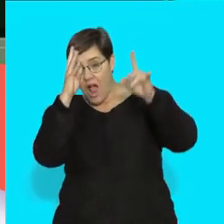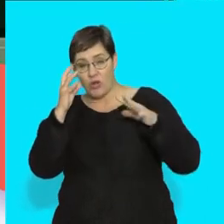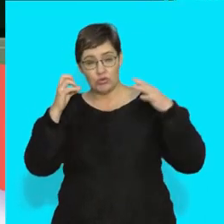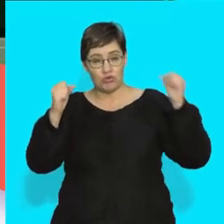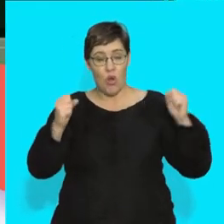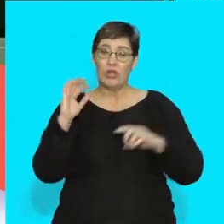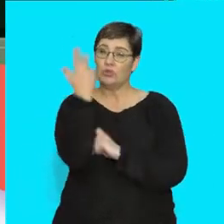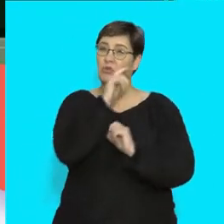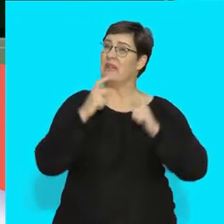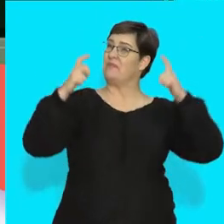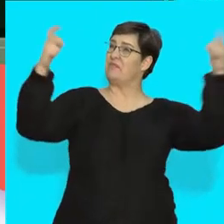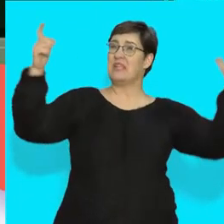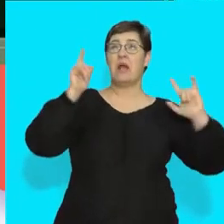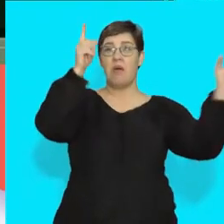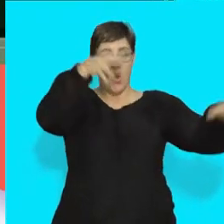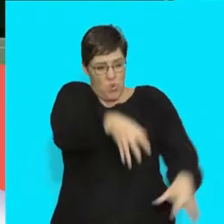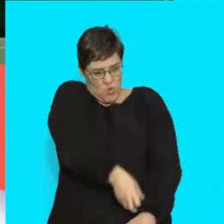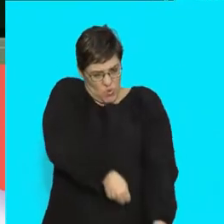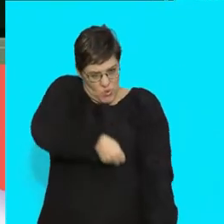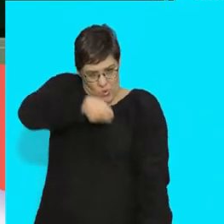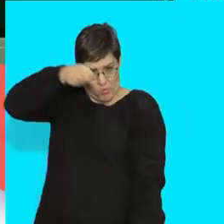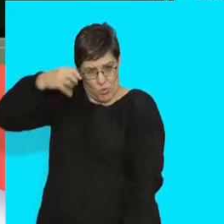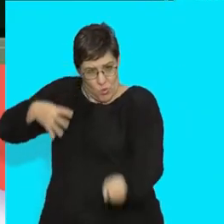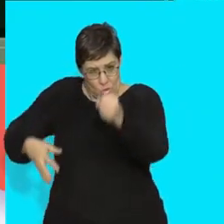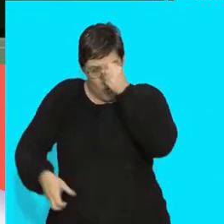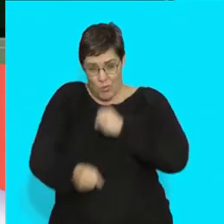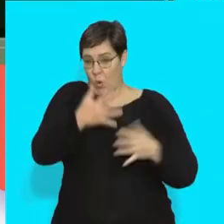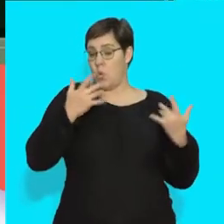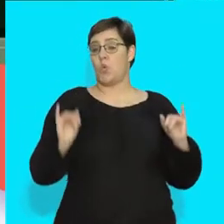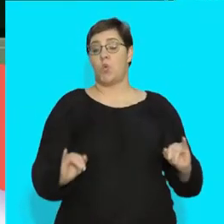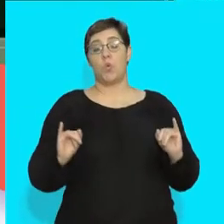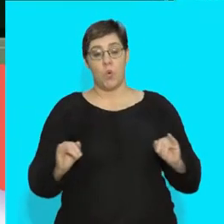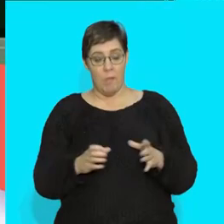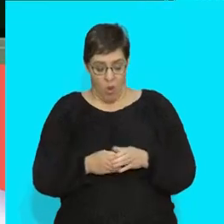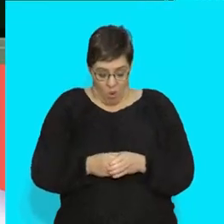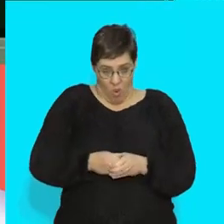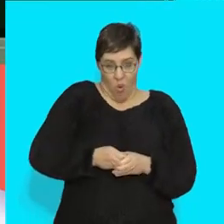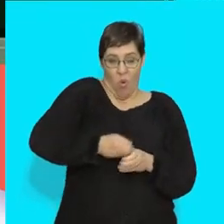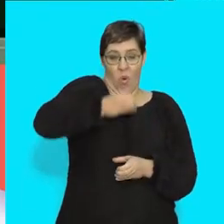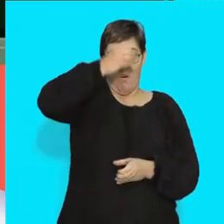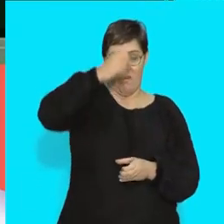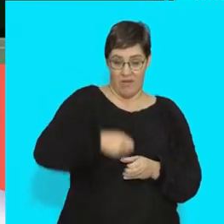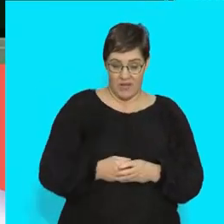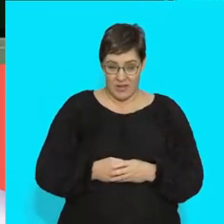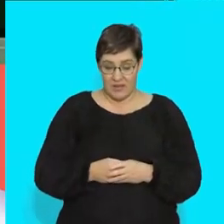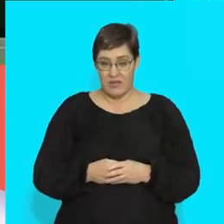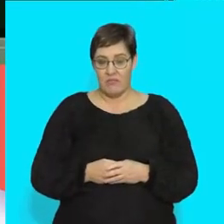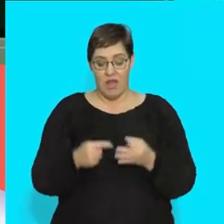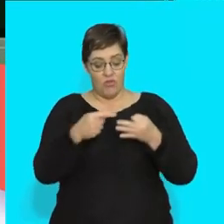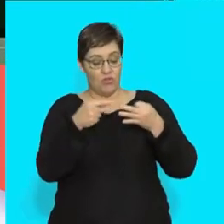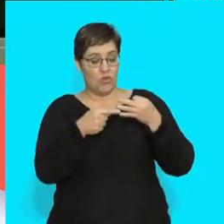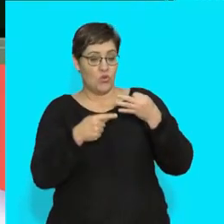are meters and meters upwards. Okay, it's a hollow tube, and those three